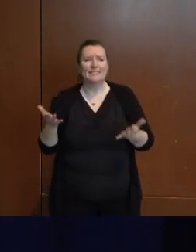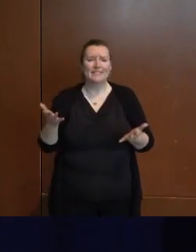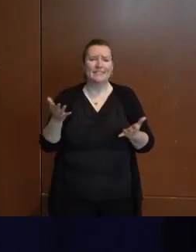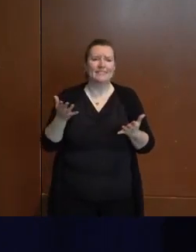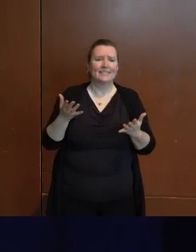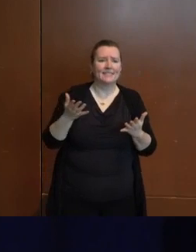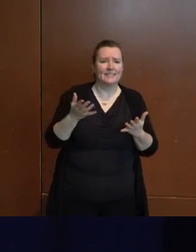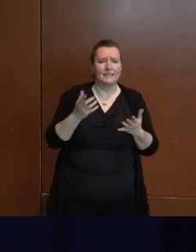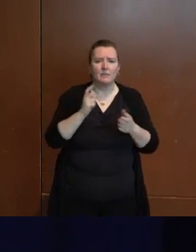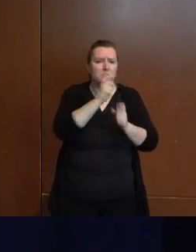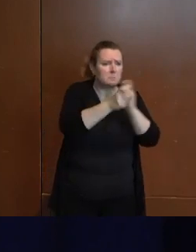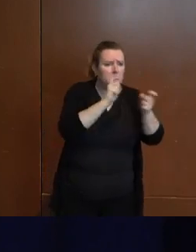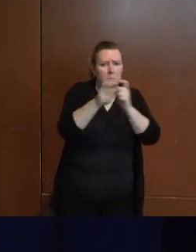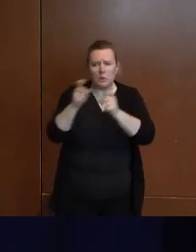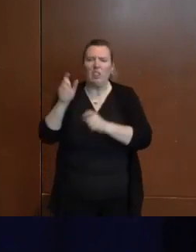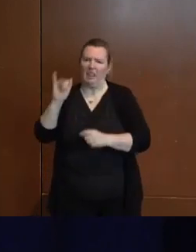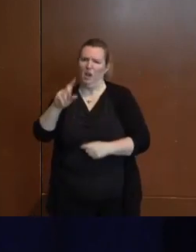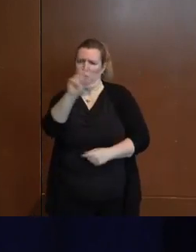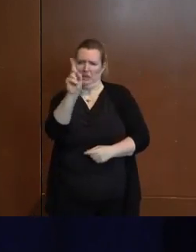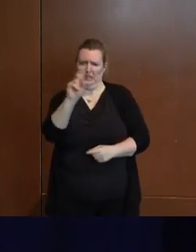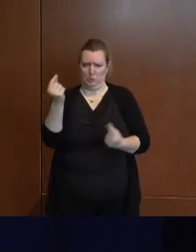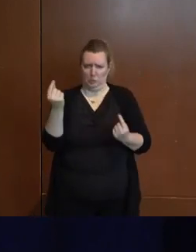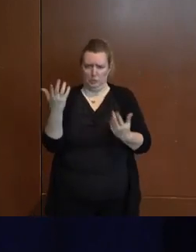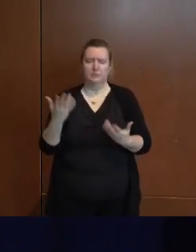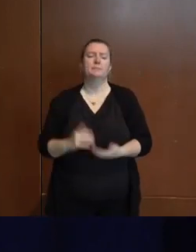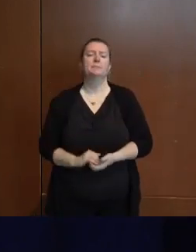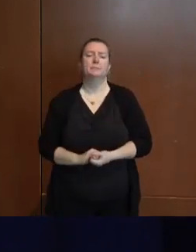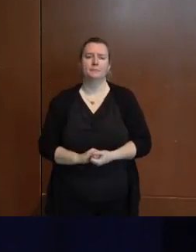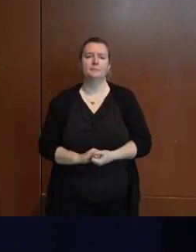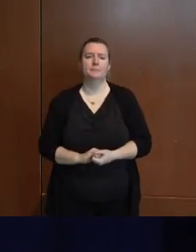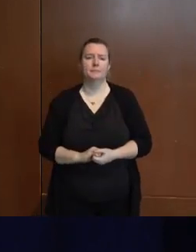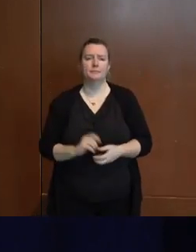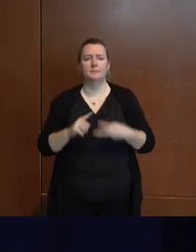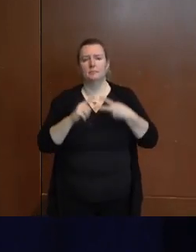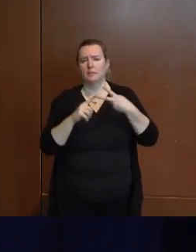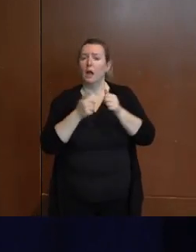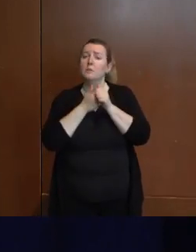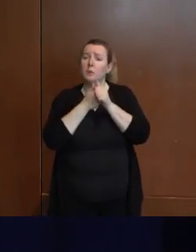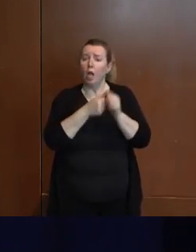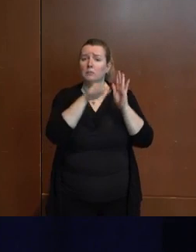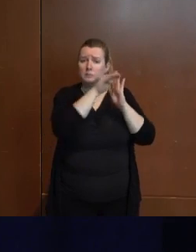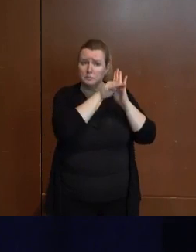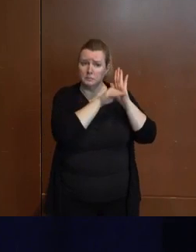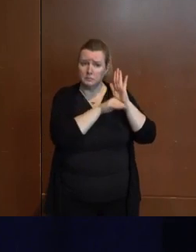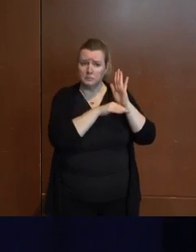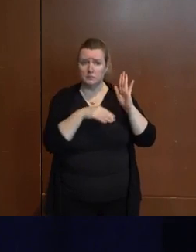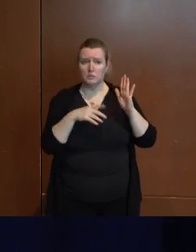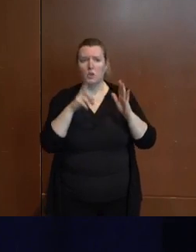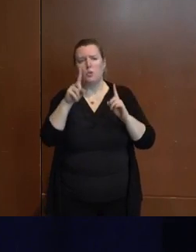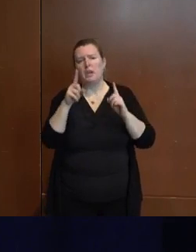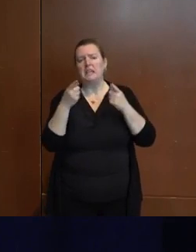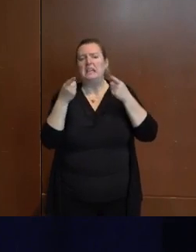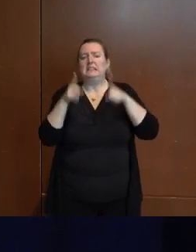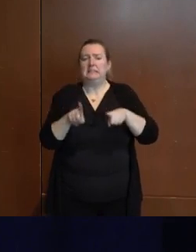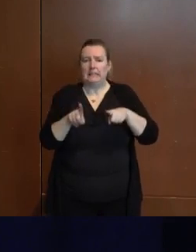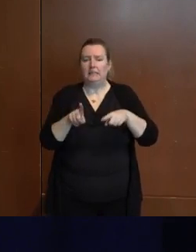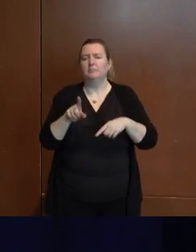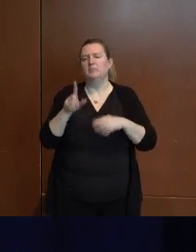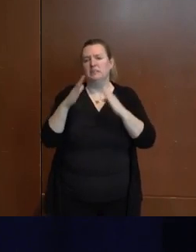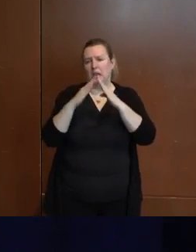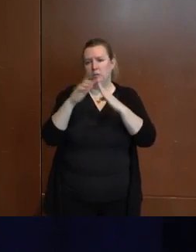regards to compliance, there was an incident last night reported in Lakewood where 2 subjects were charged with maintaining